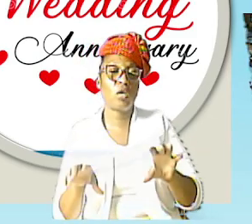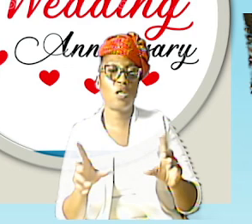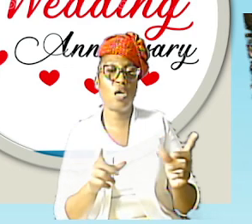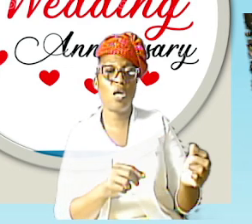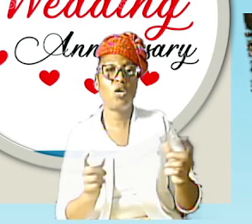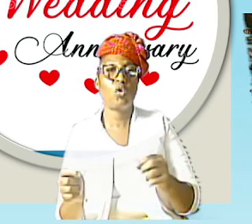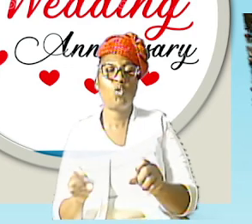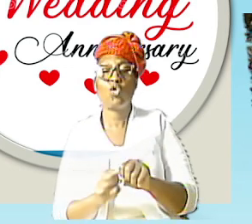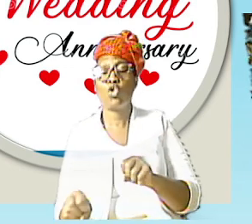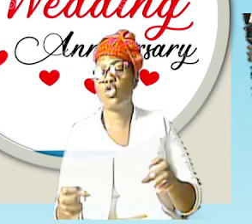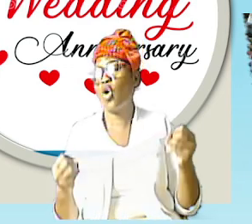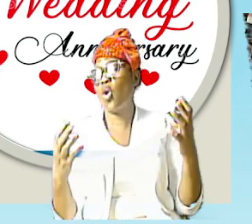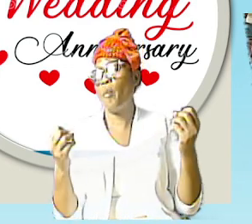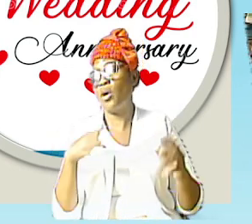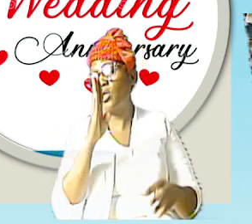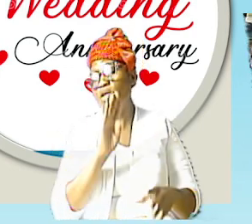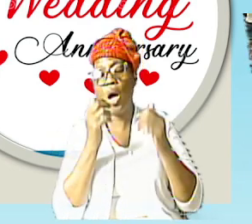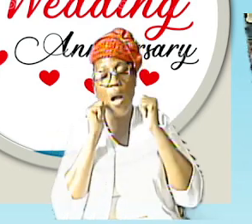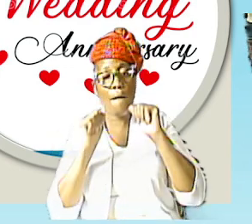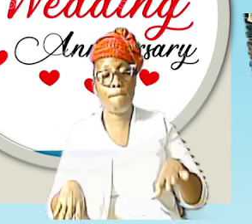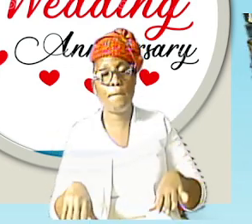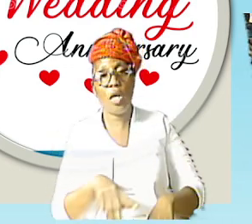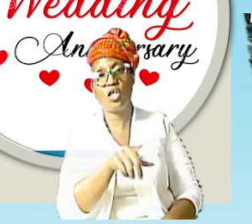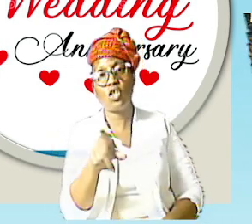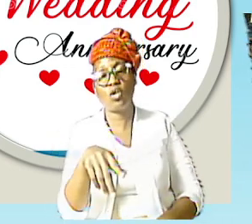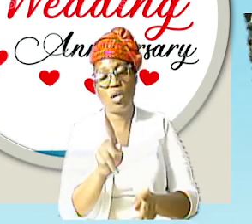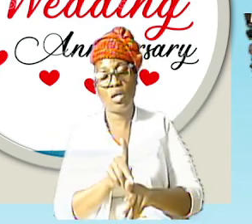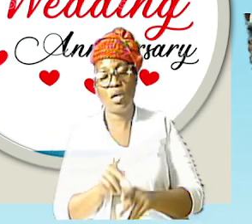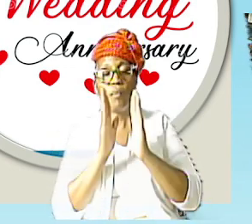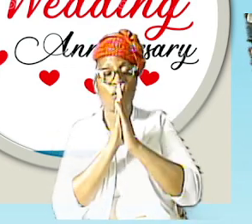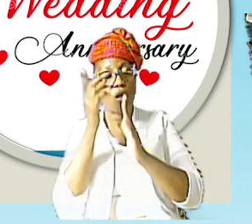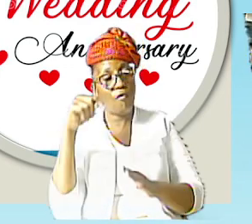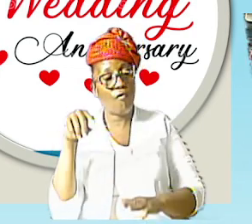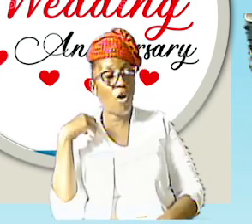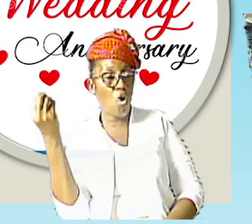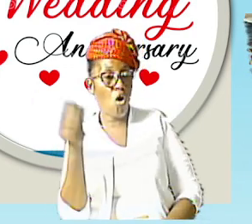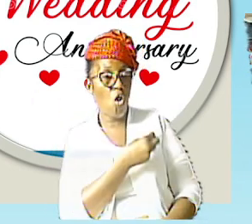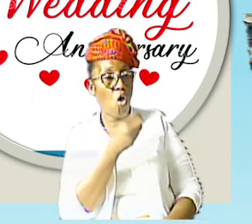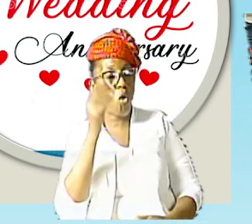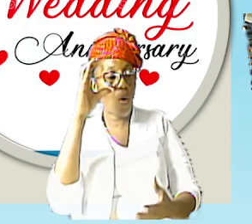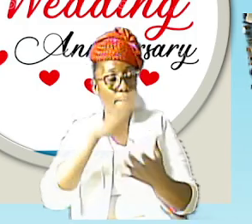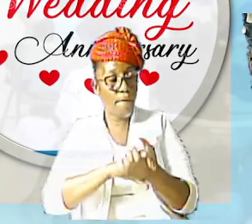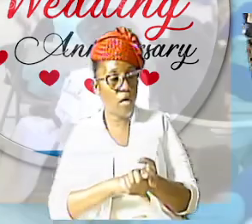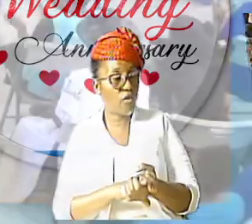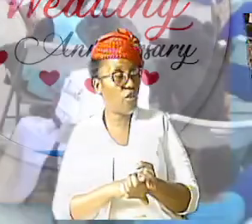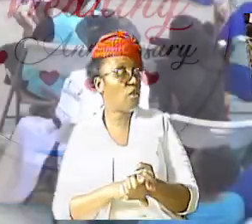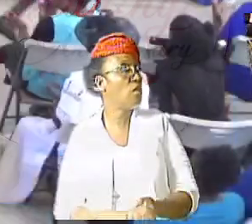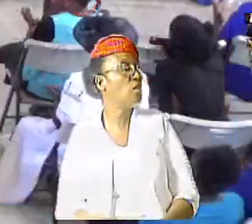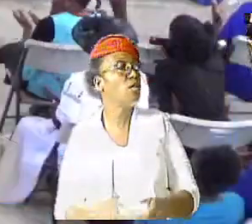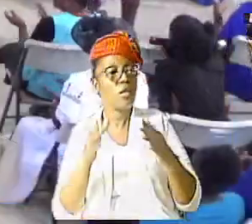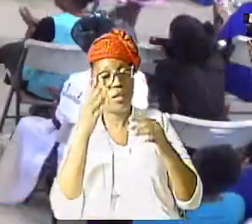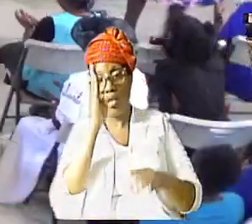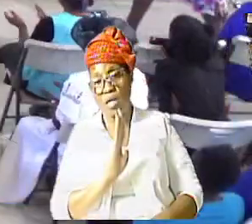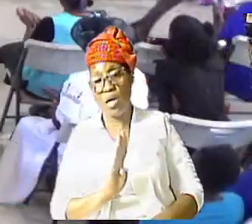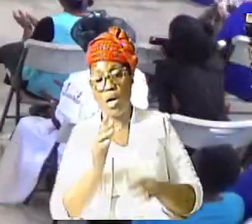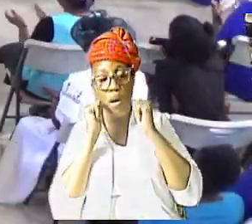bless you. Please keep praying for our marriages. Thank you, Jesus. God bless you all. You can go now.